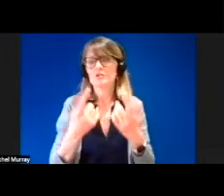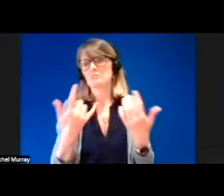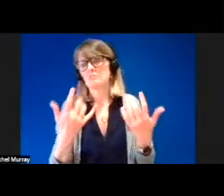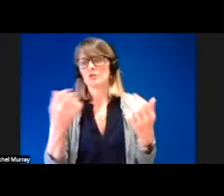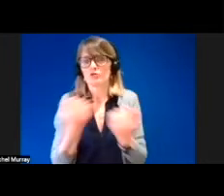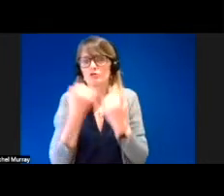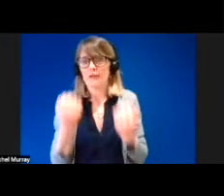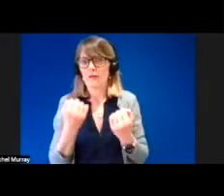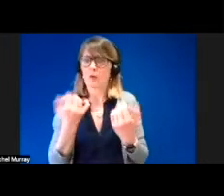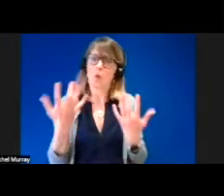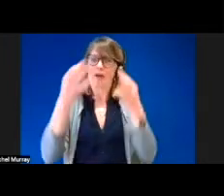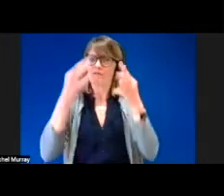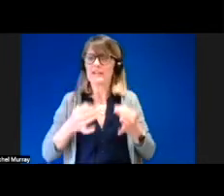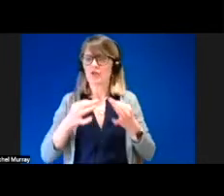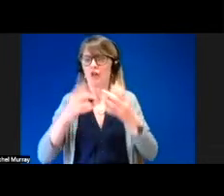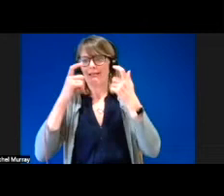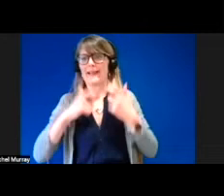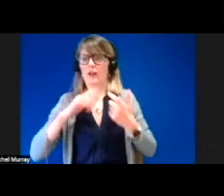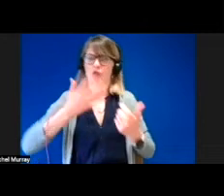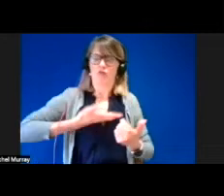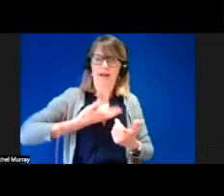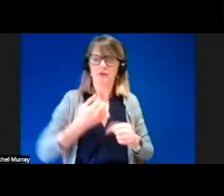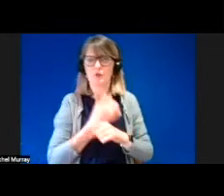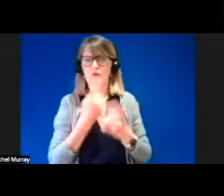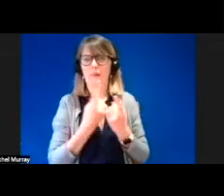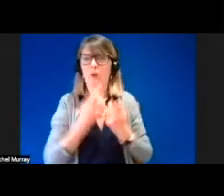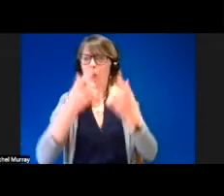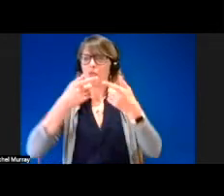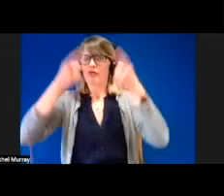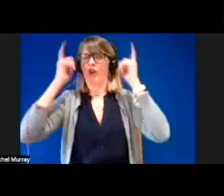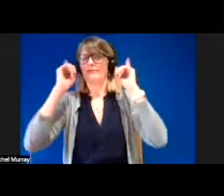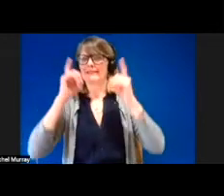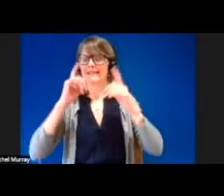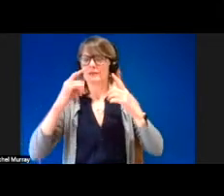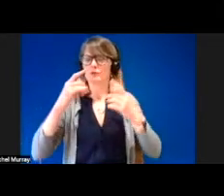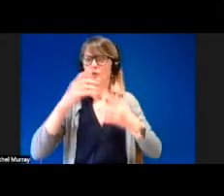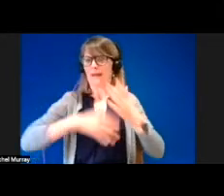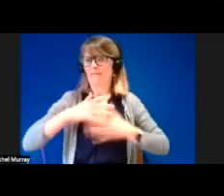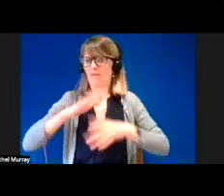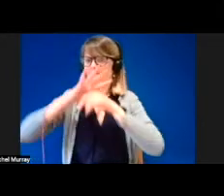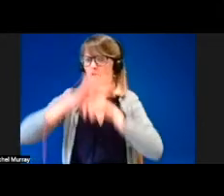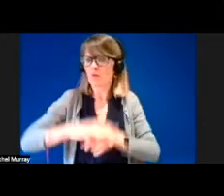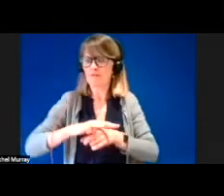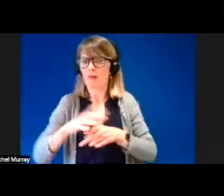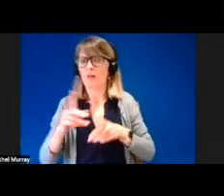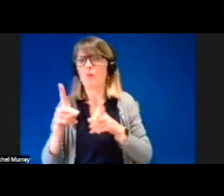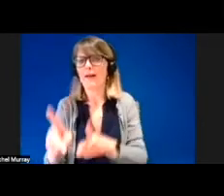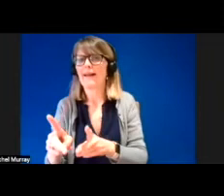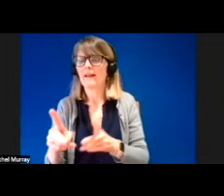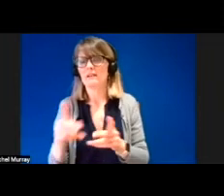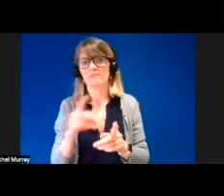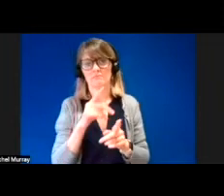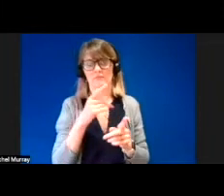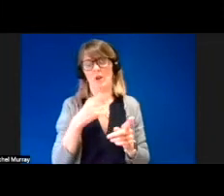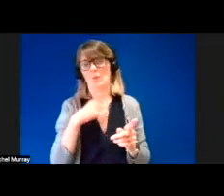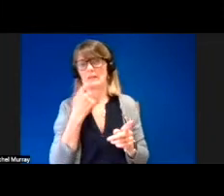do something, authority or to act in a forceful way, I would say that most of us women